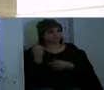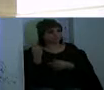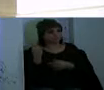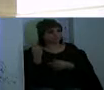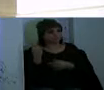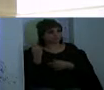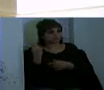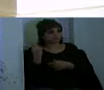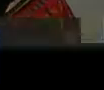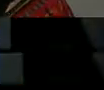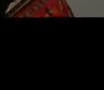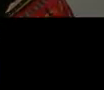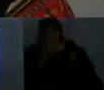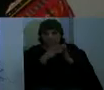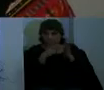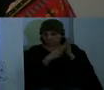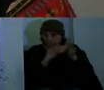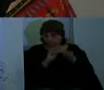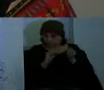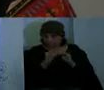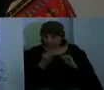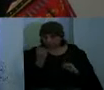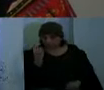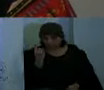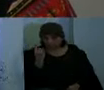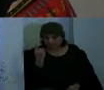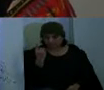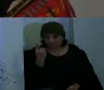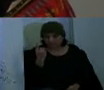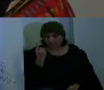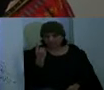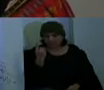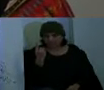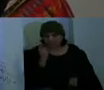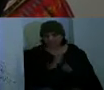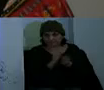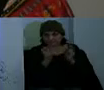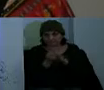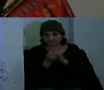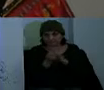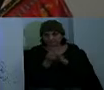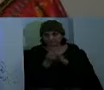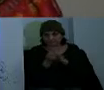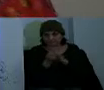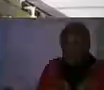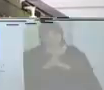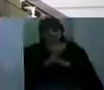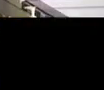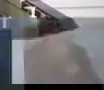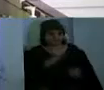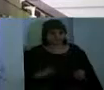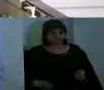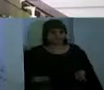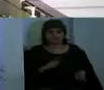know, rule number one of the Reformed faith, Christ